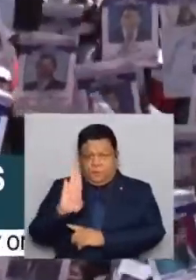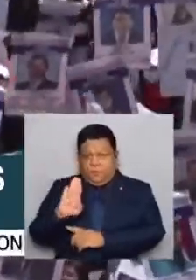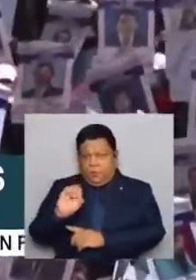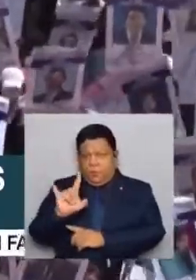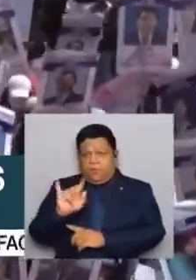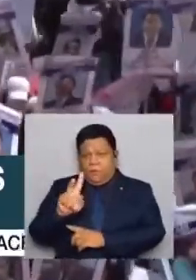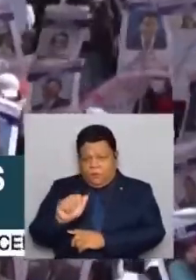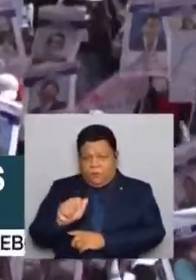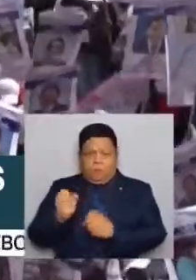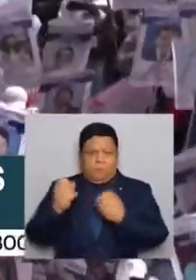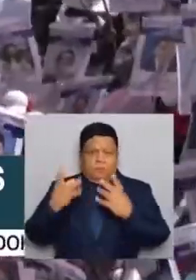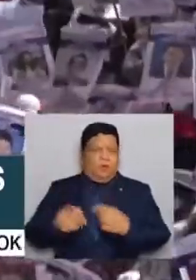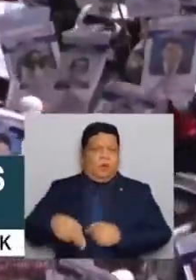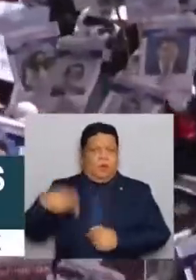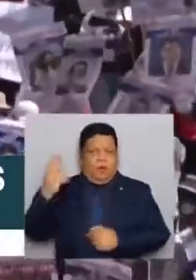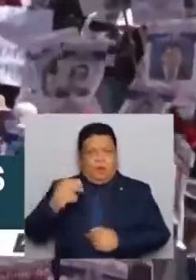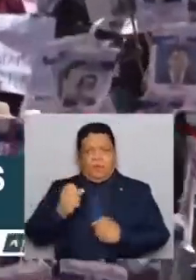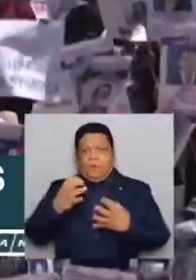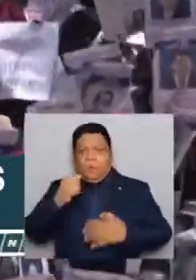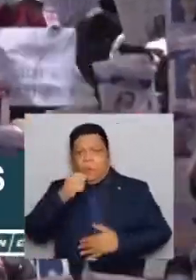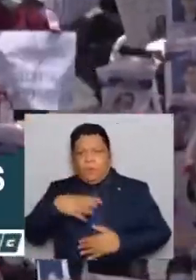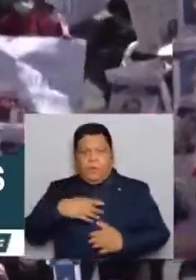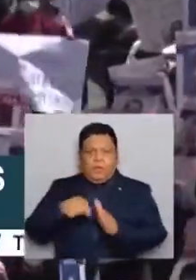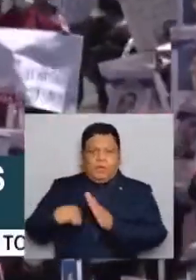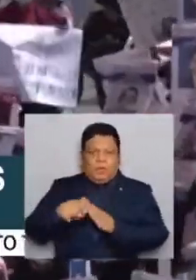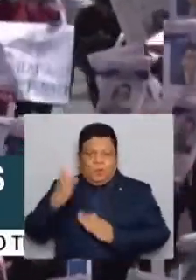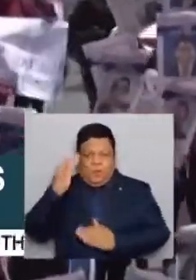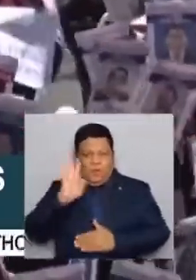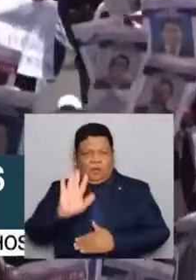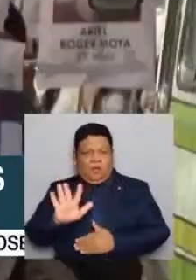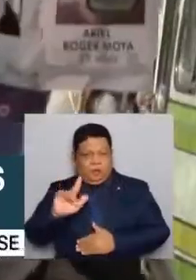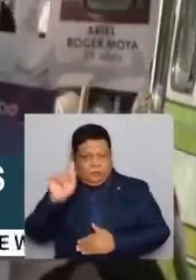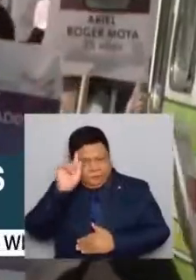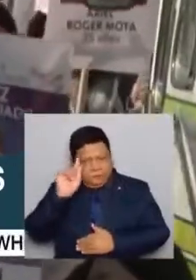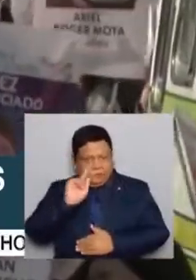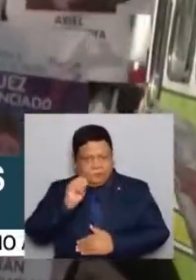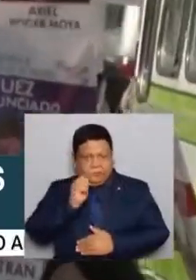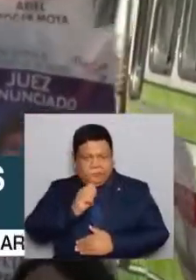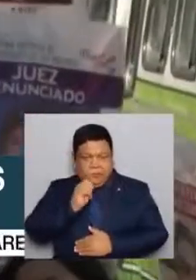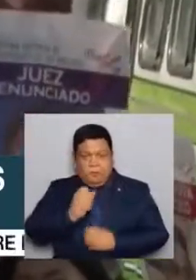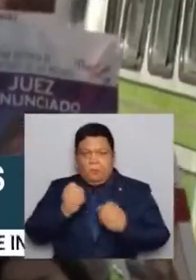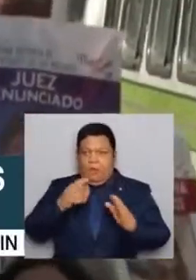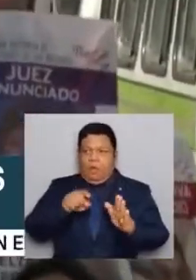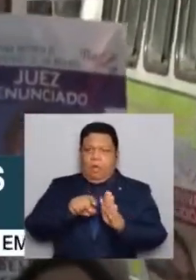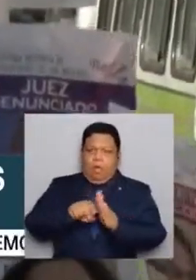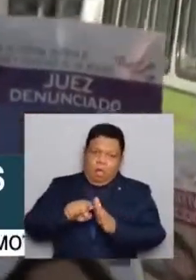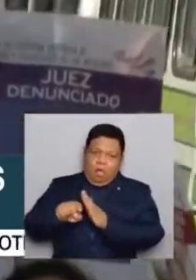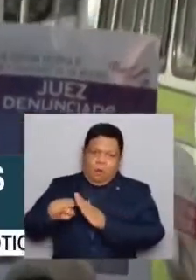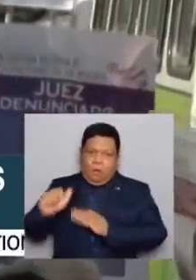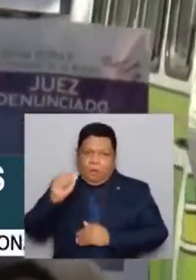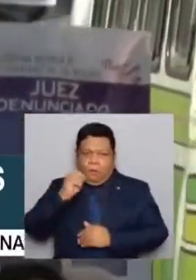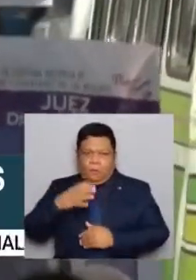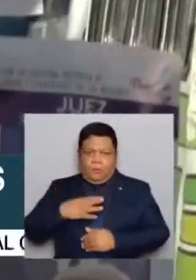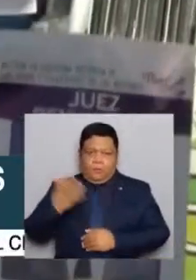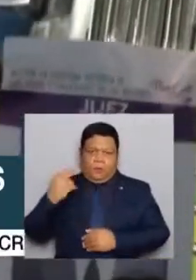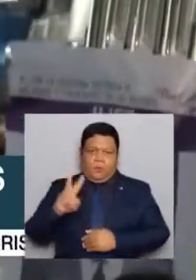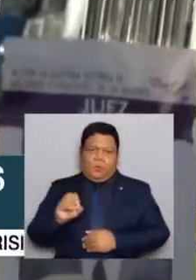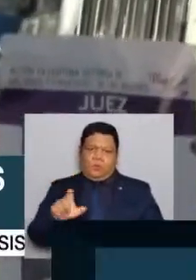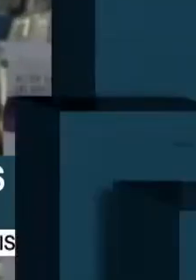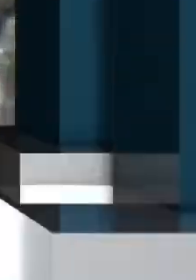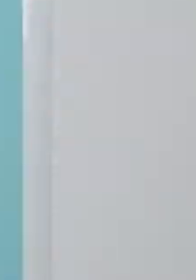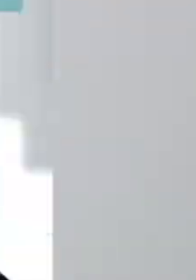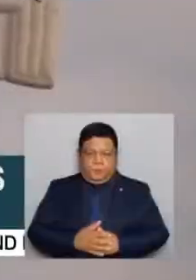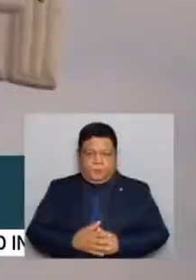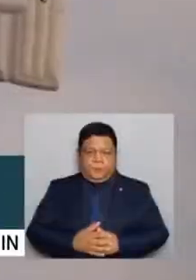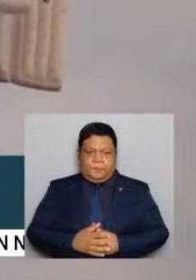women being killed because of their gender. More than 100 femicides were reported in the country in 2021.